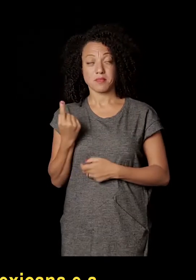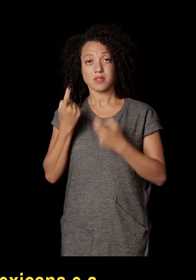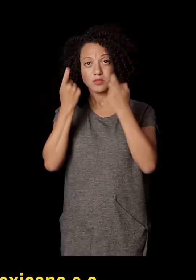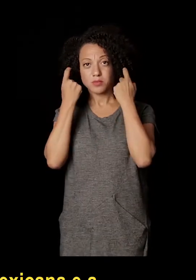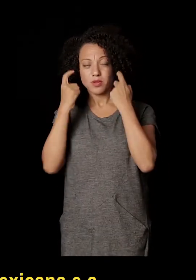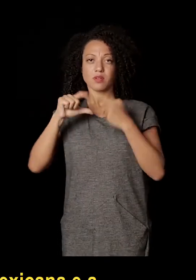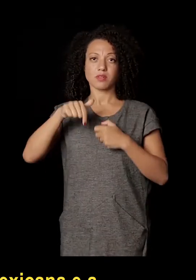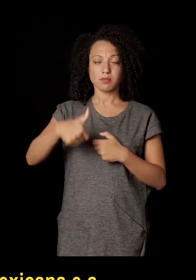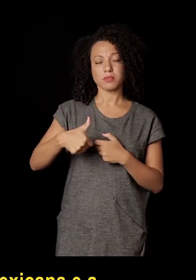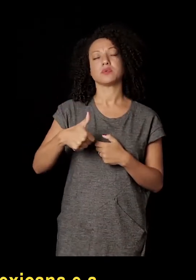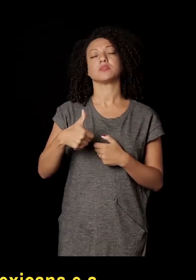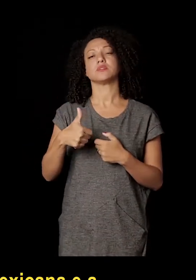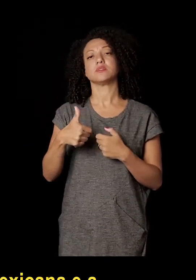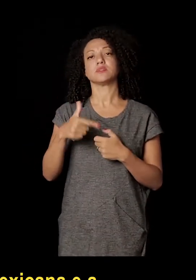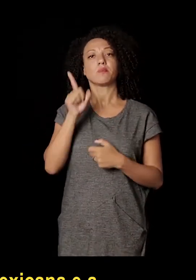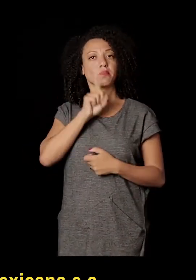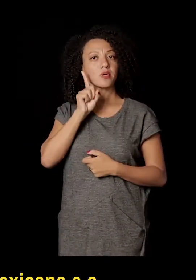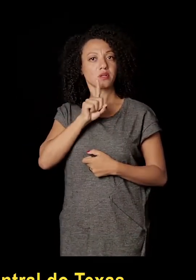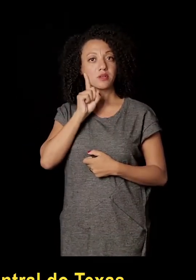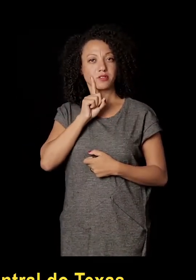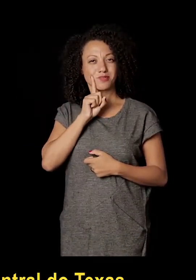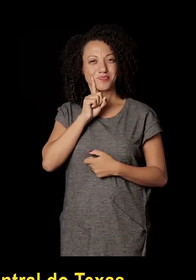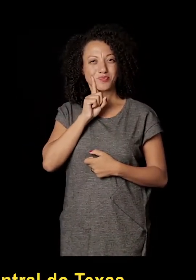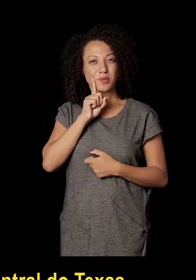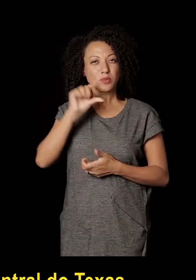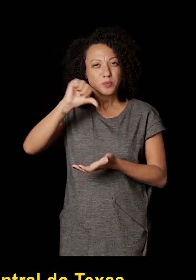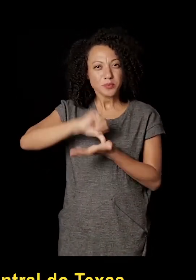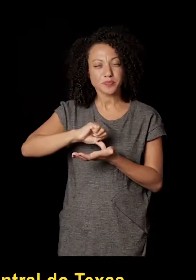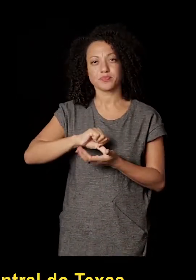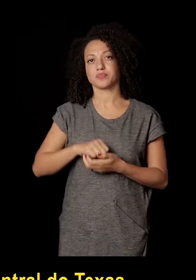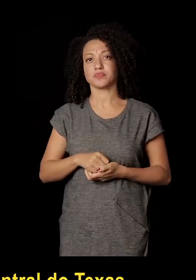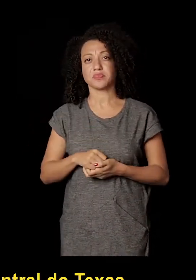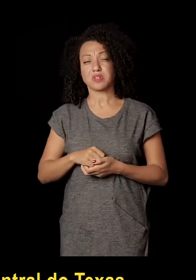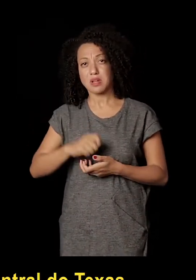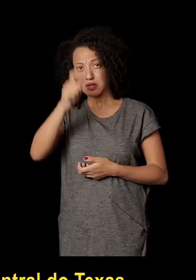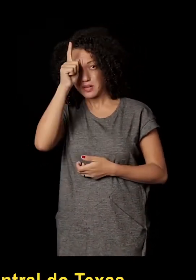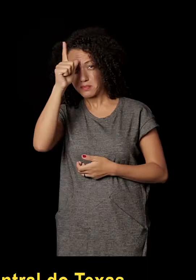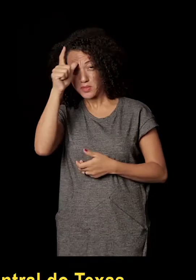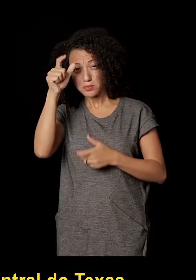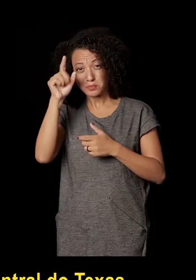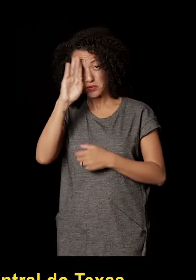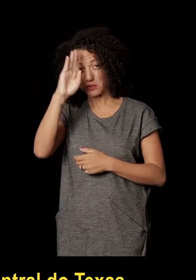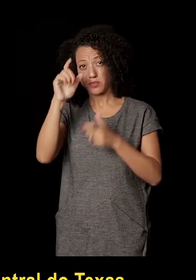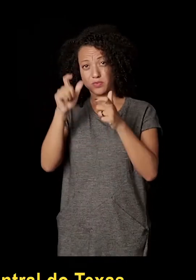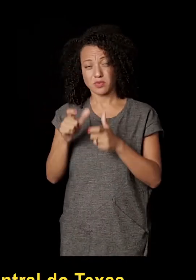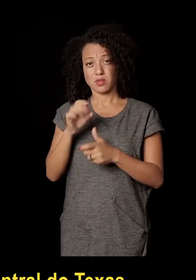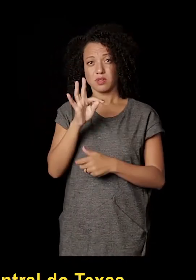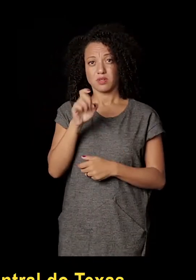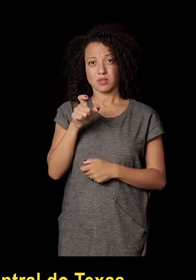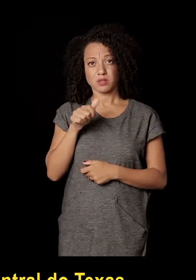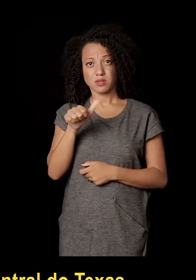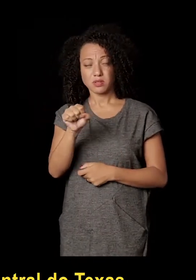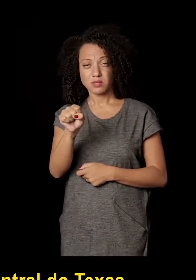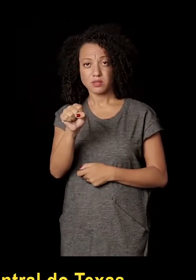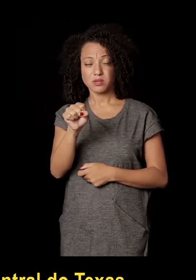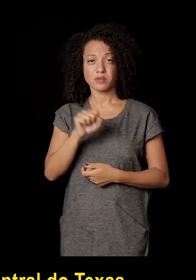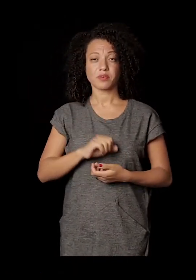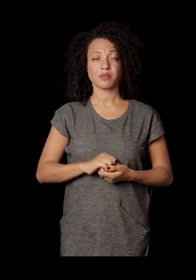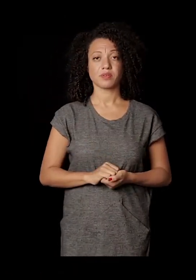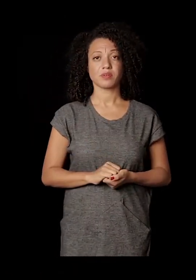then Mexican American, Central American, and then the German settlement in Central